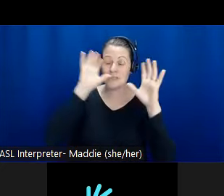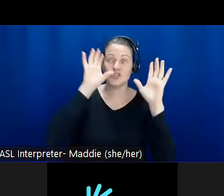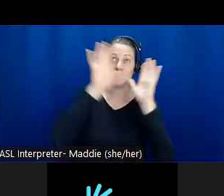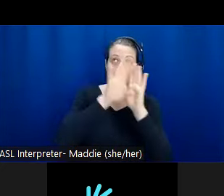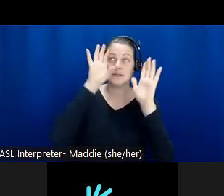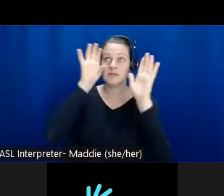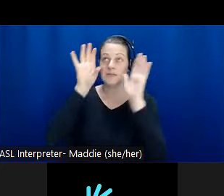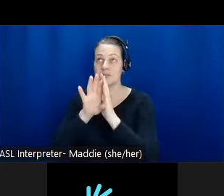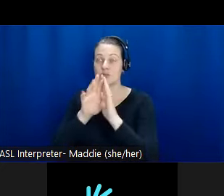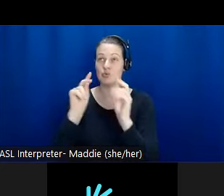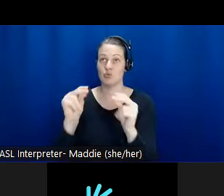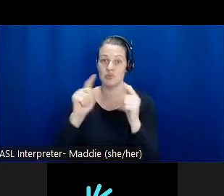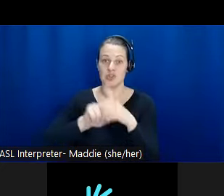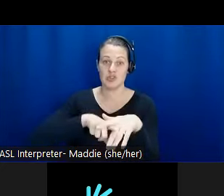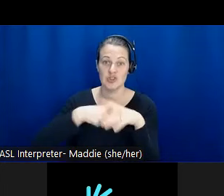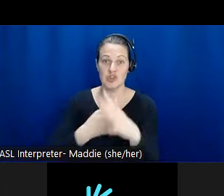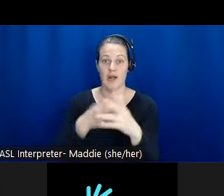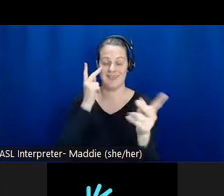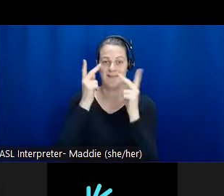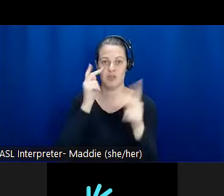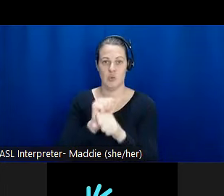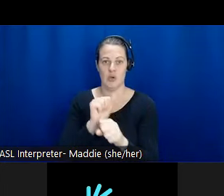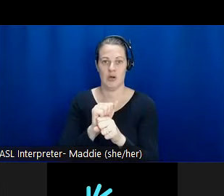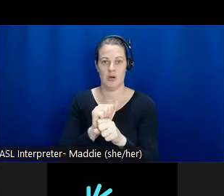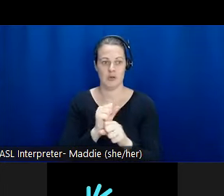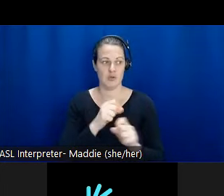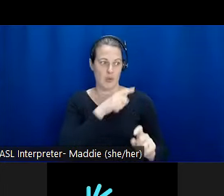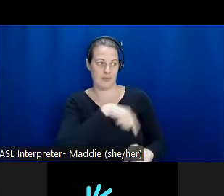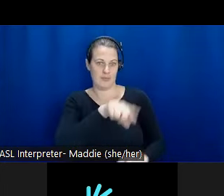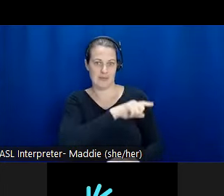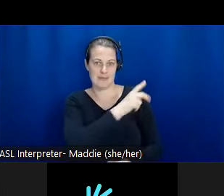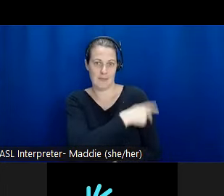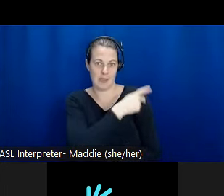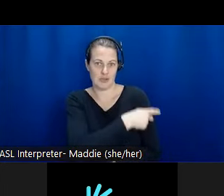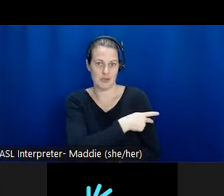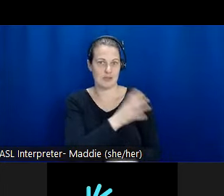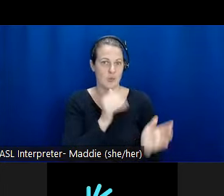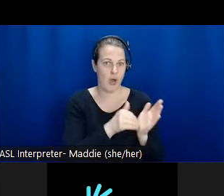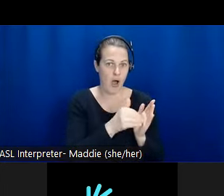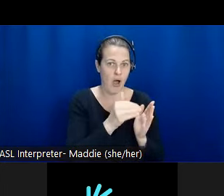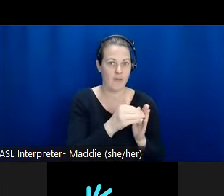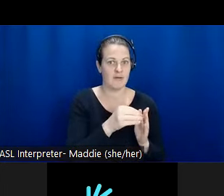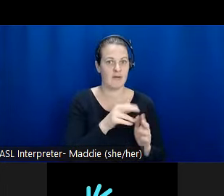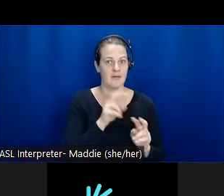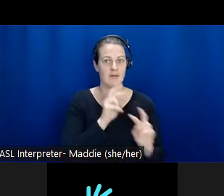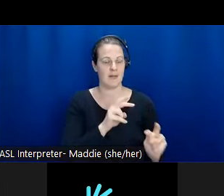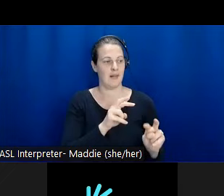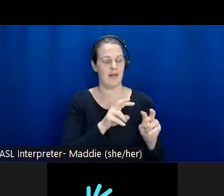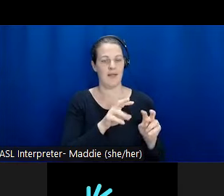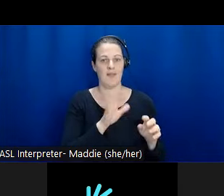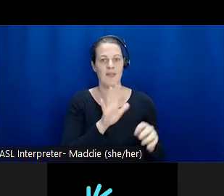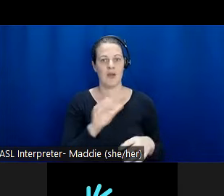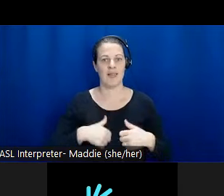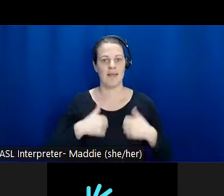kickstart the vision to work. And so these patients will often look out into their living room and see flowers springing out